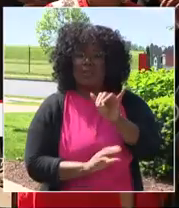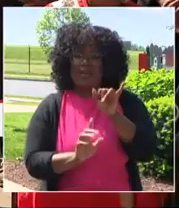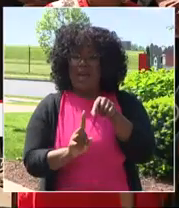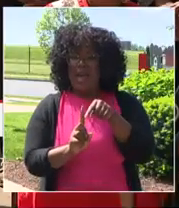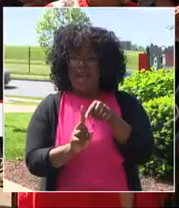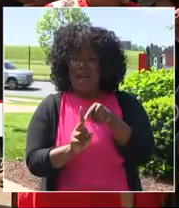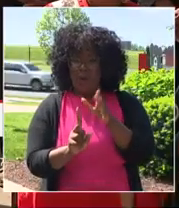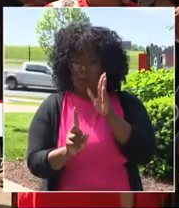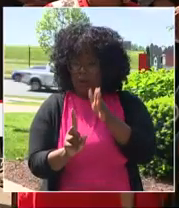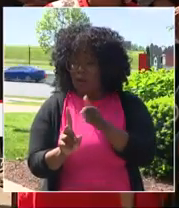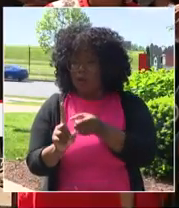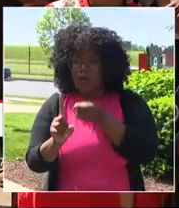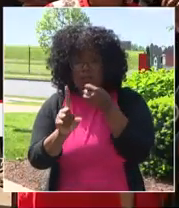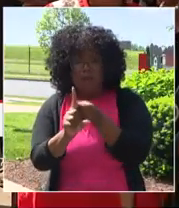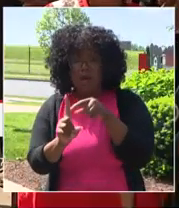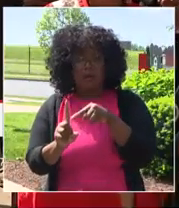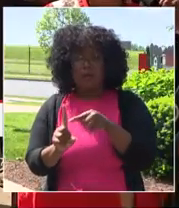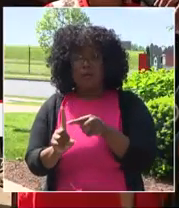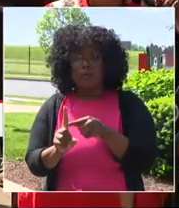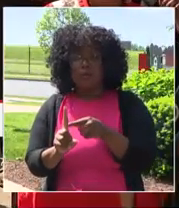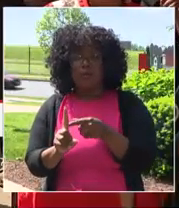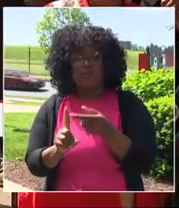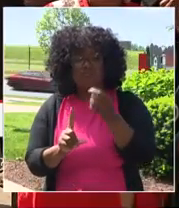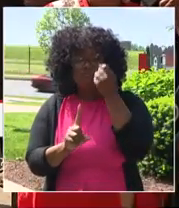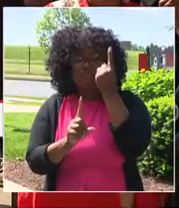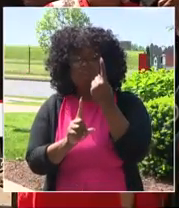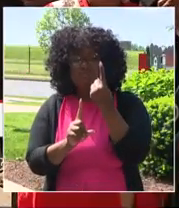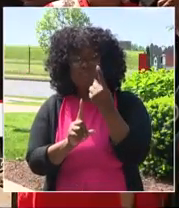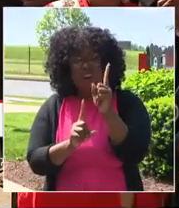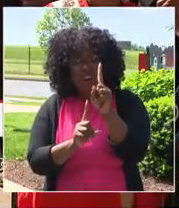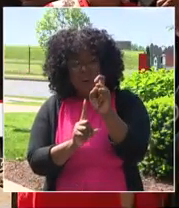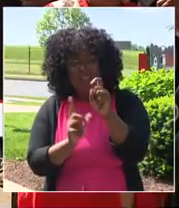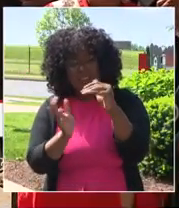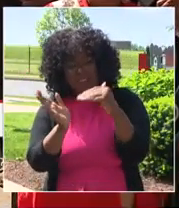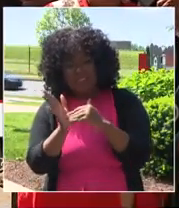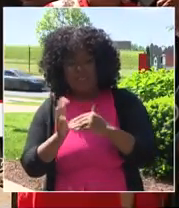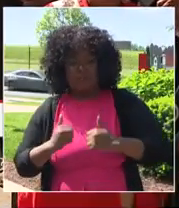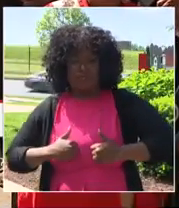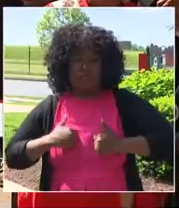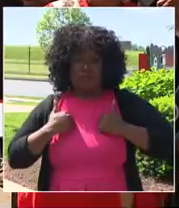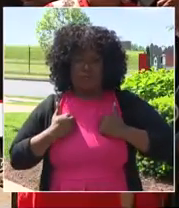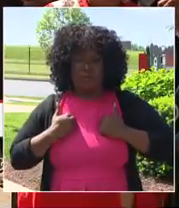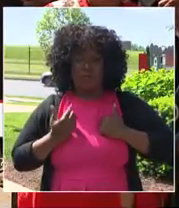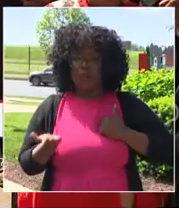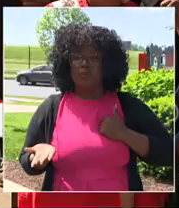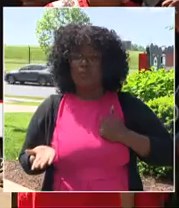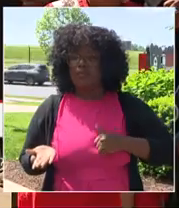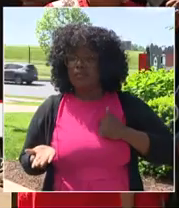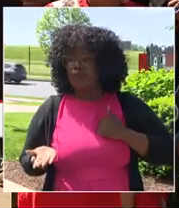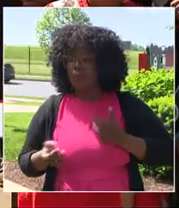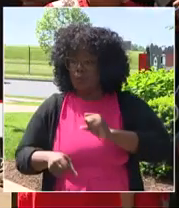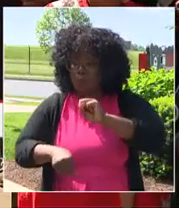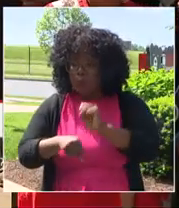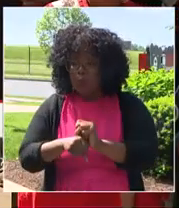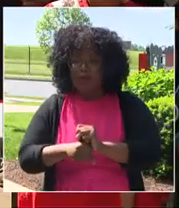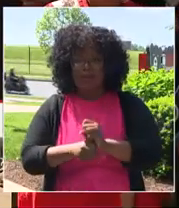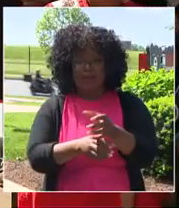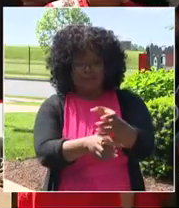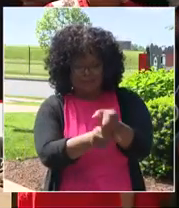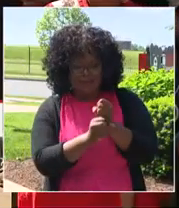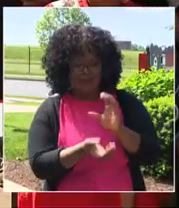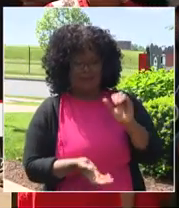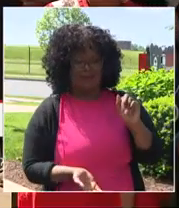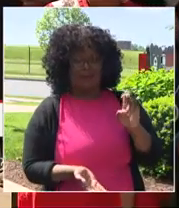of thousands of constituents who live, work, and receive care in D.C. each